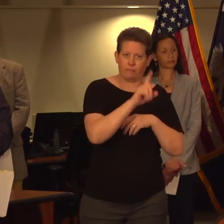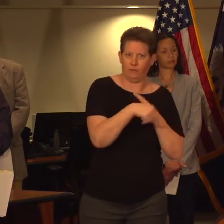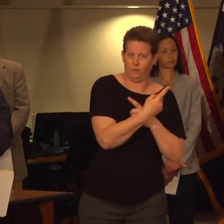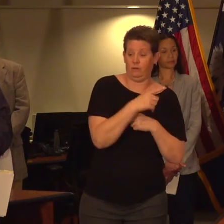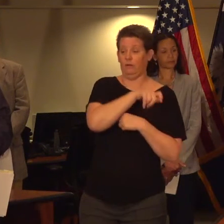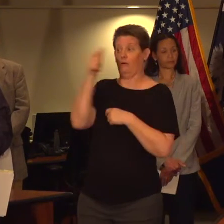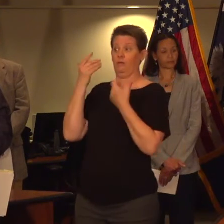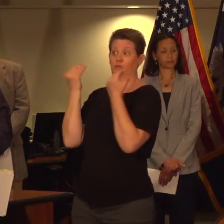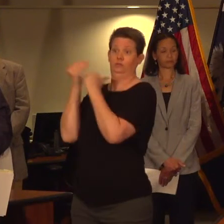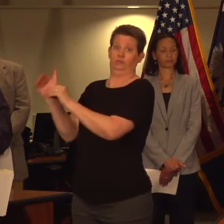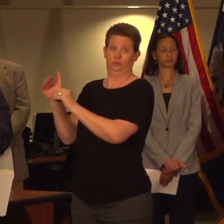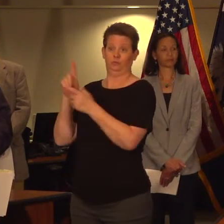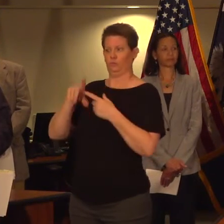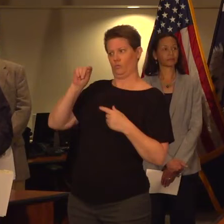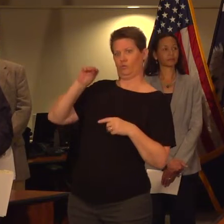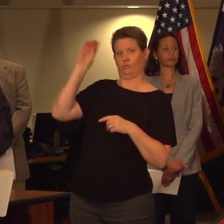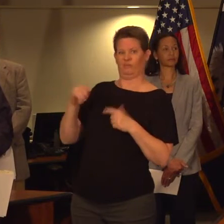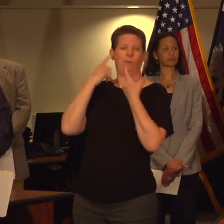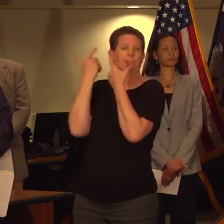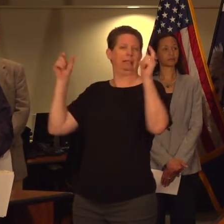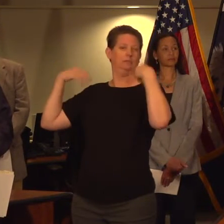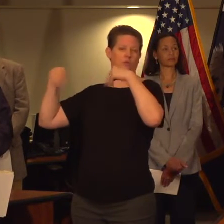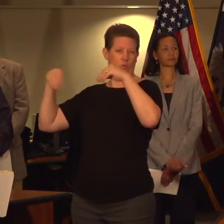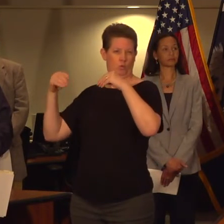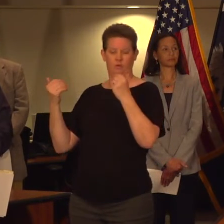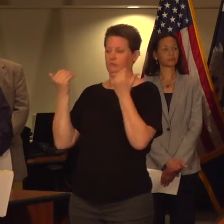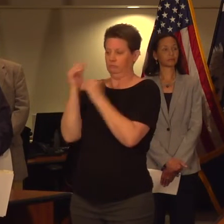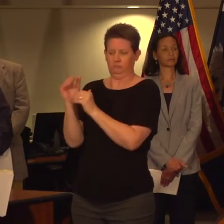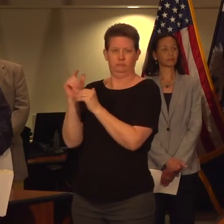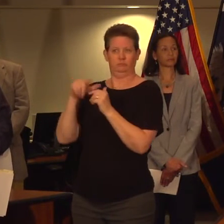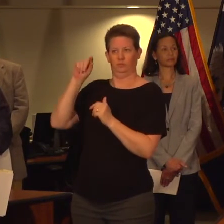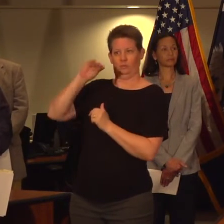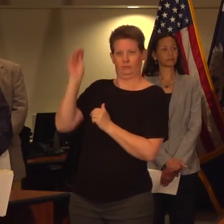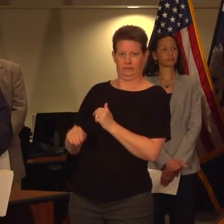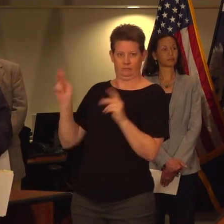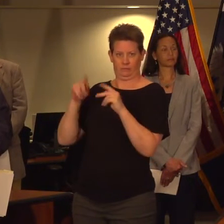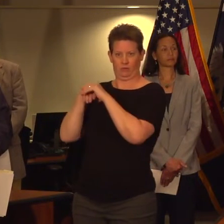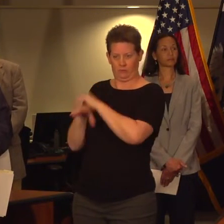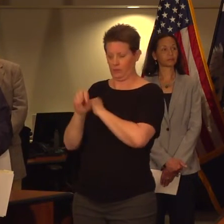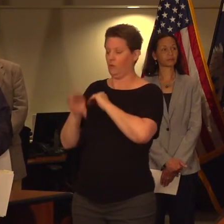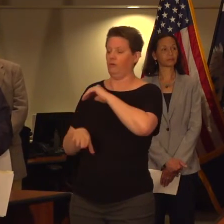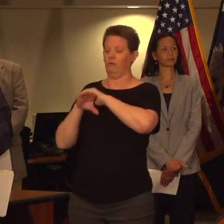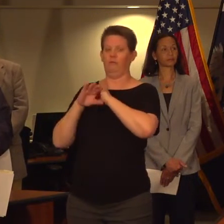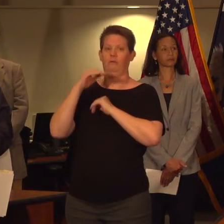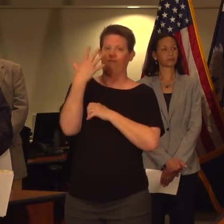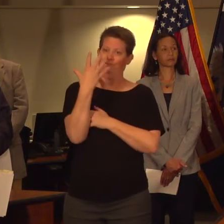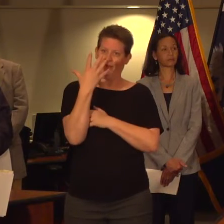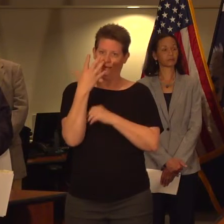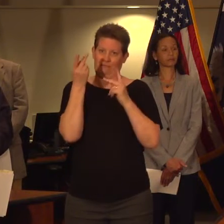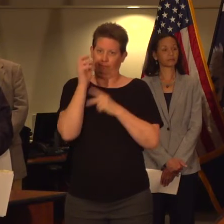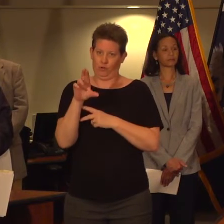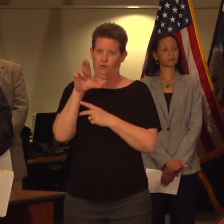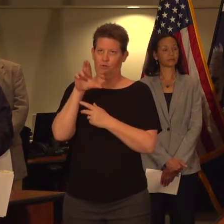earlier to a 20% of their capacity or no more than 5 customers